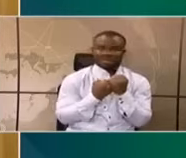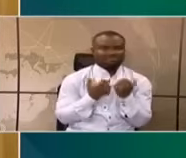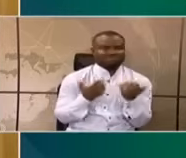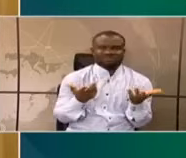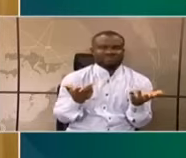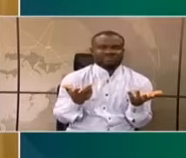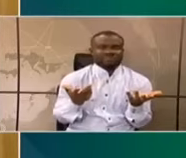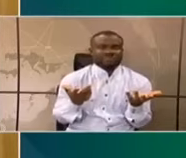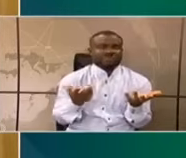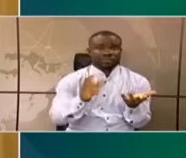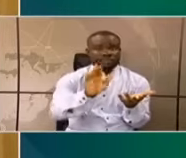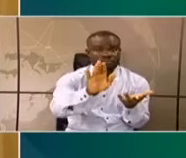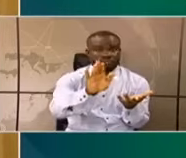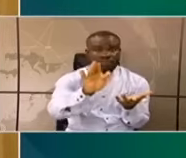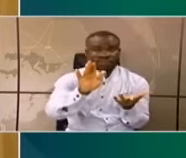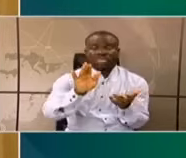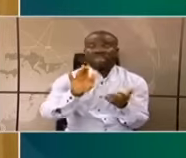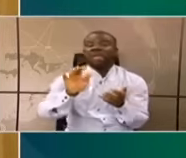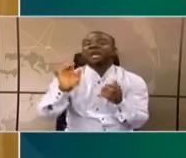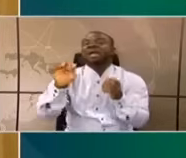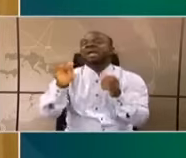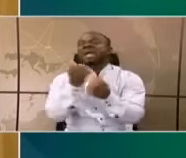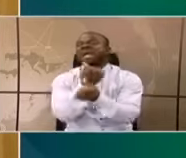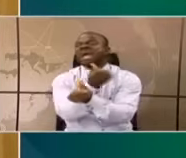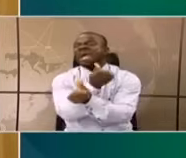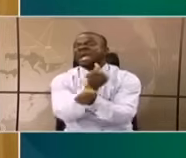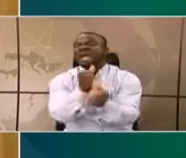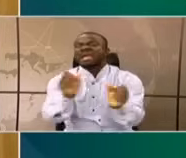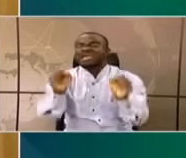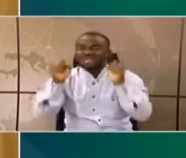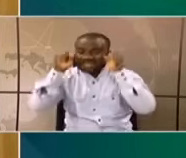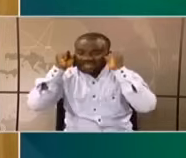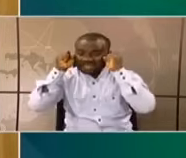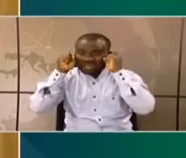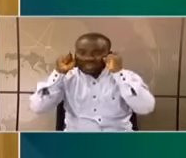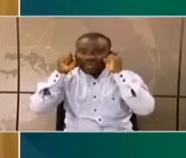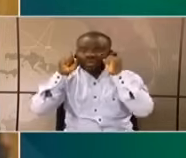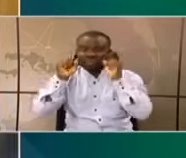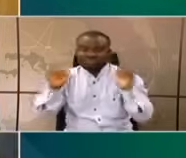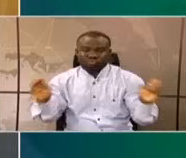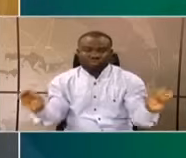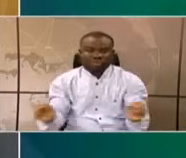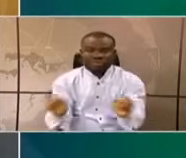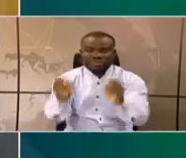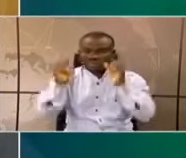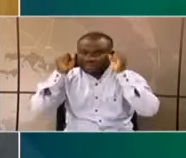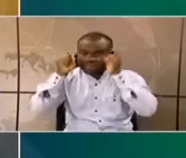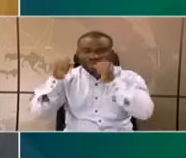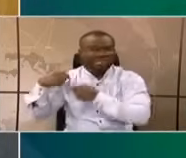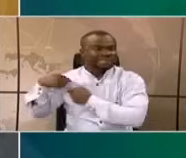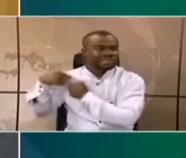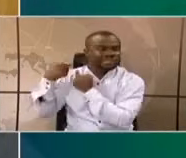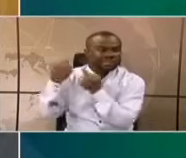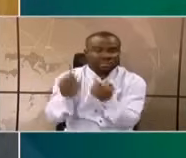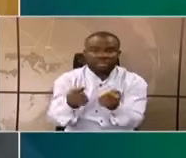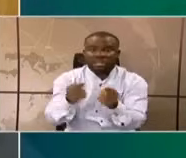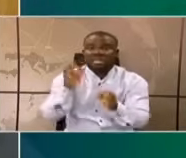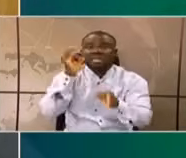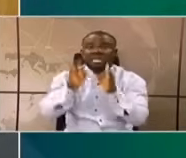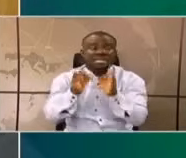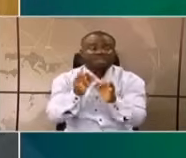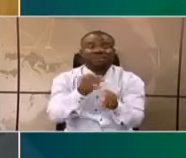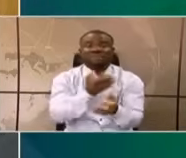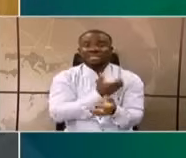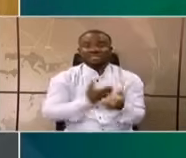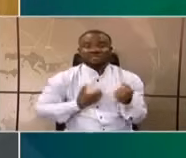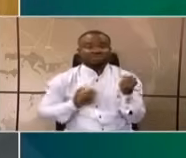Any serious social mobilization of Ghana, since time immemorial, if you're not involved, it doesn't